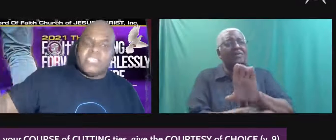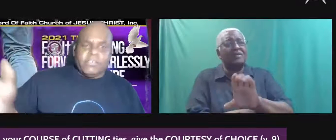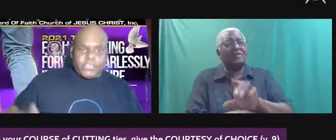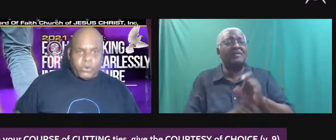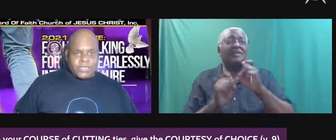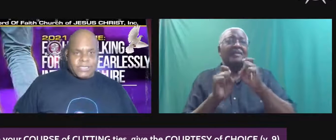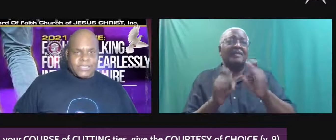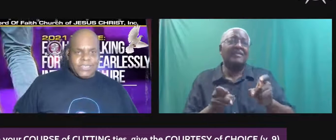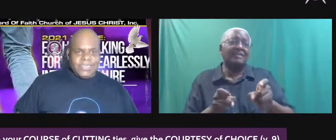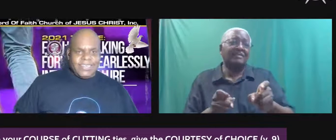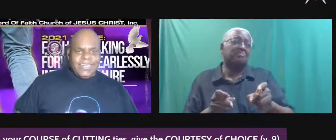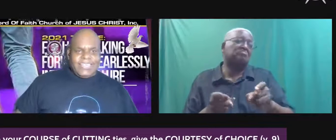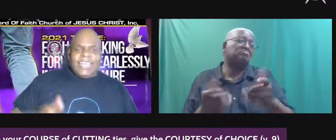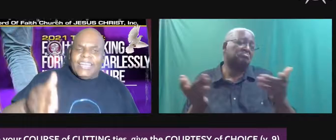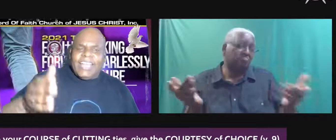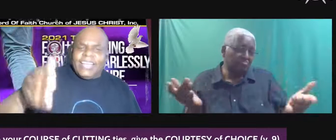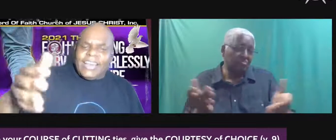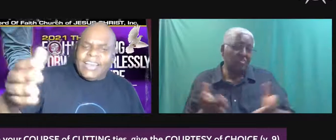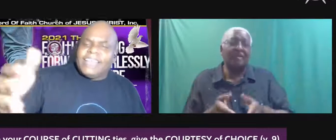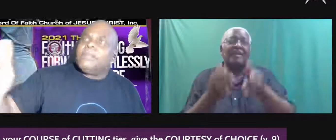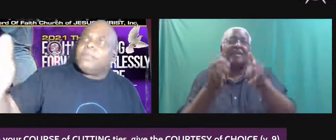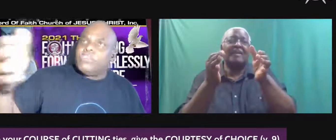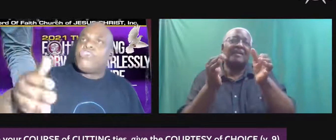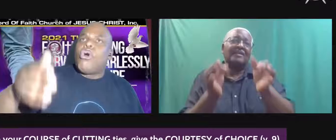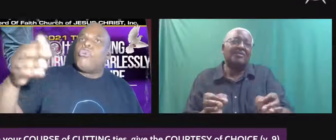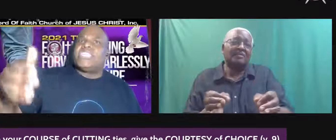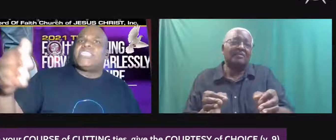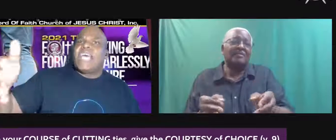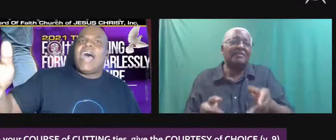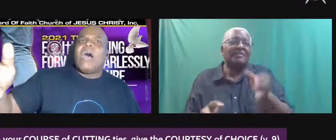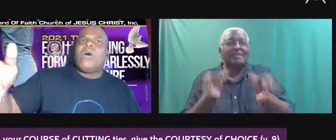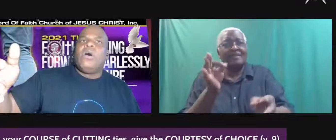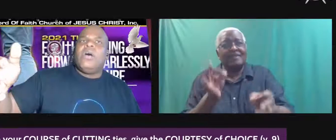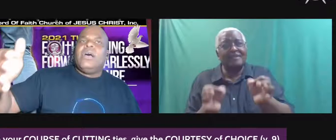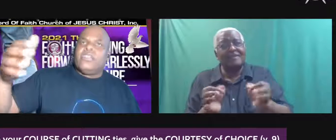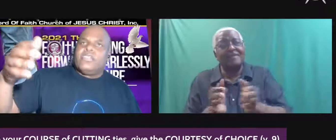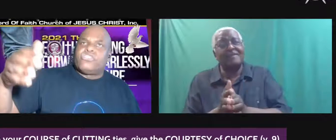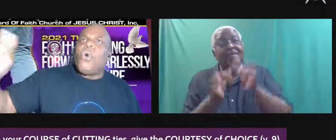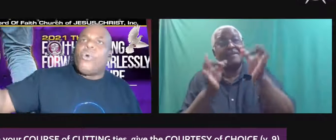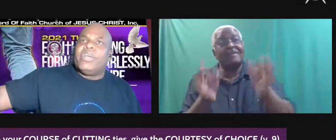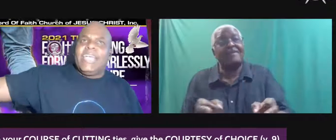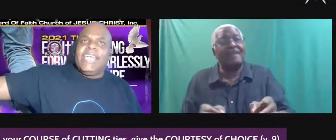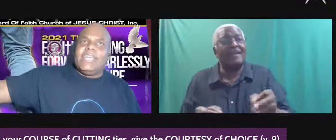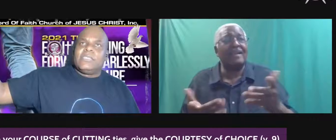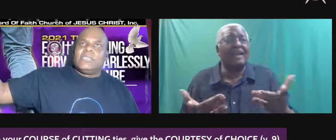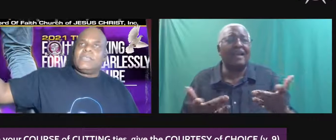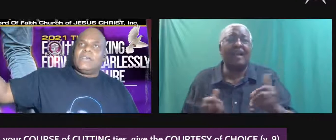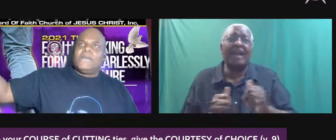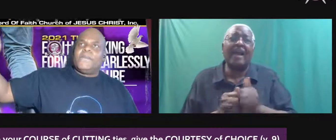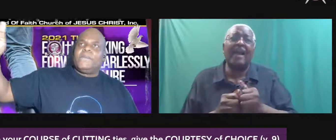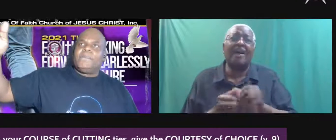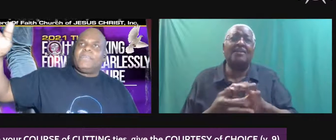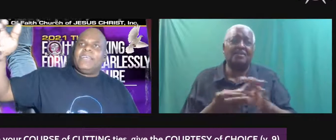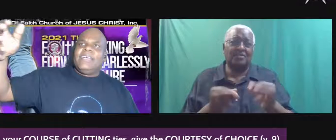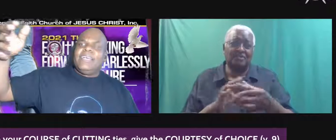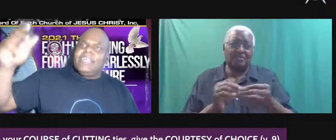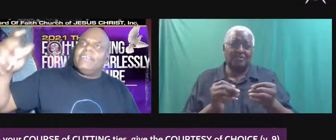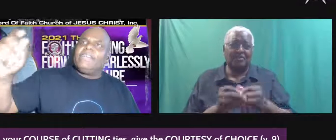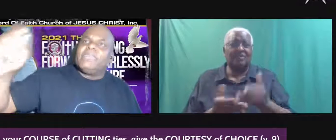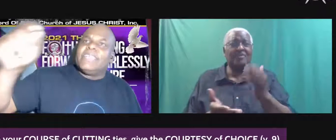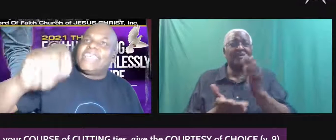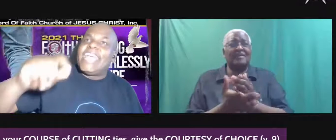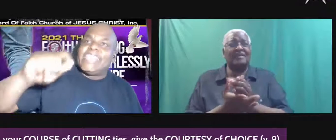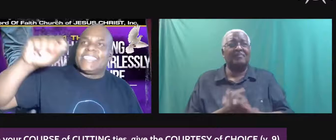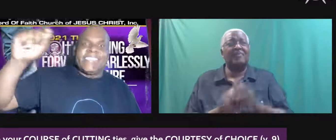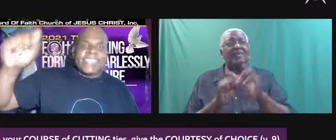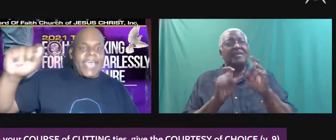them the courtesy of choice. Let them control just how the story ends.